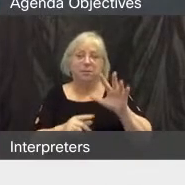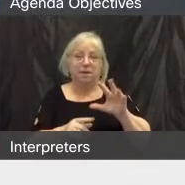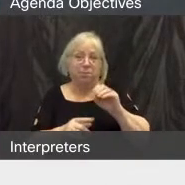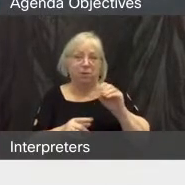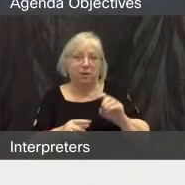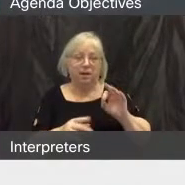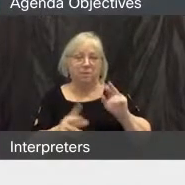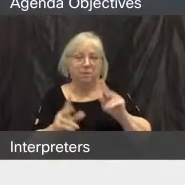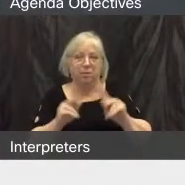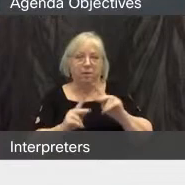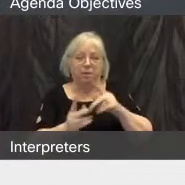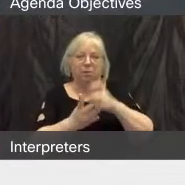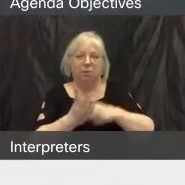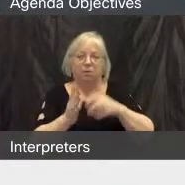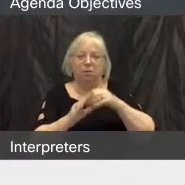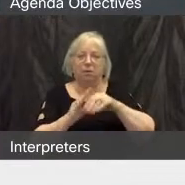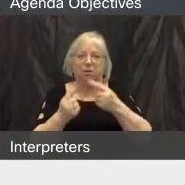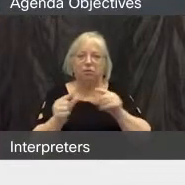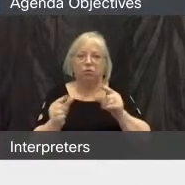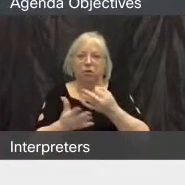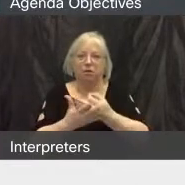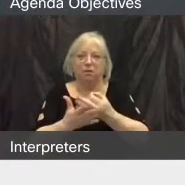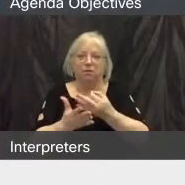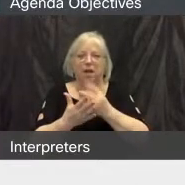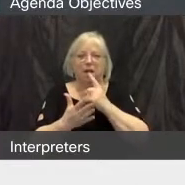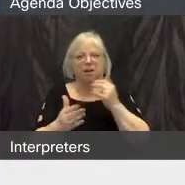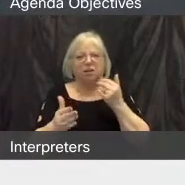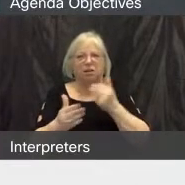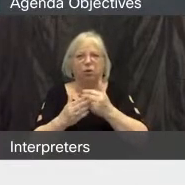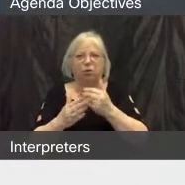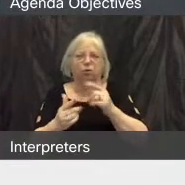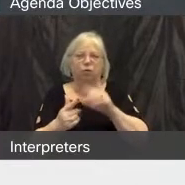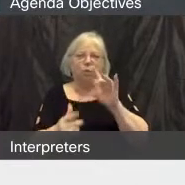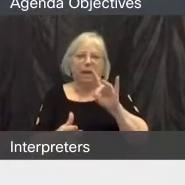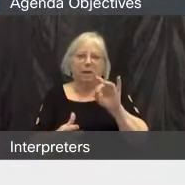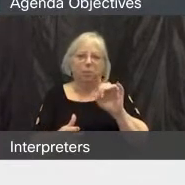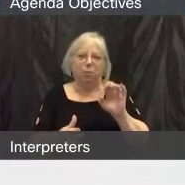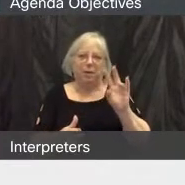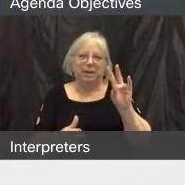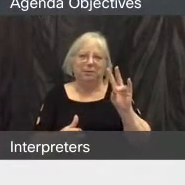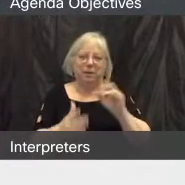5% of the personnel cost in the general fund is actually closer to 8.7 million.